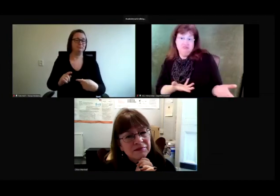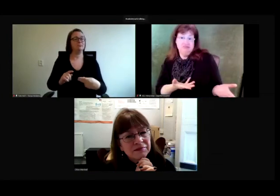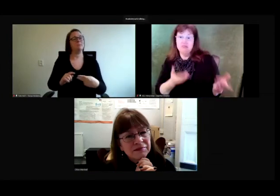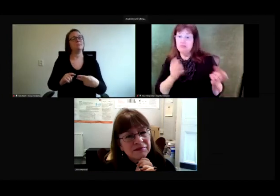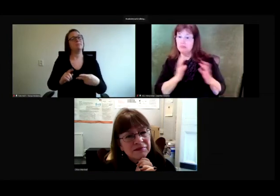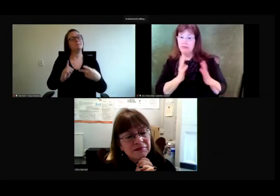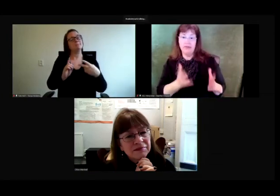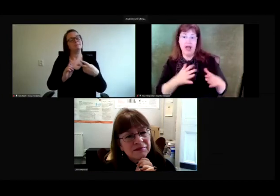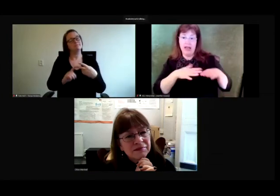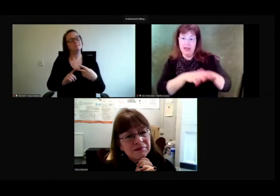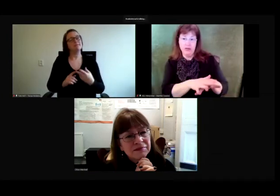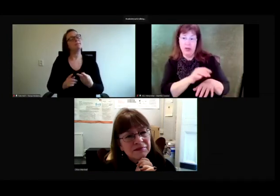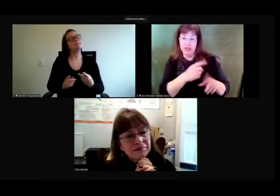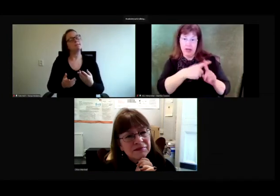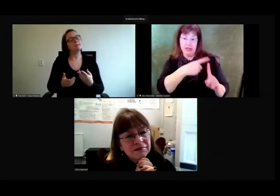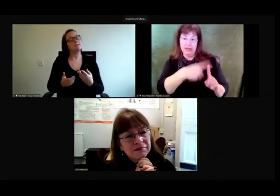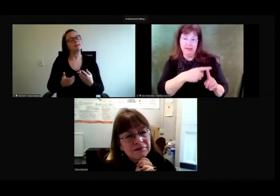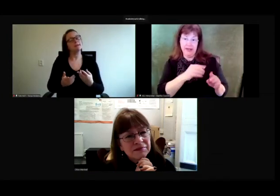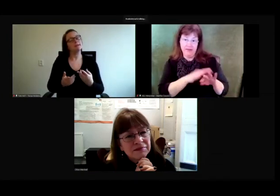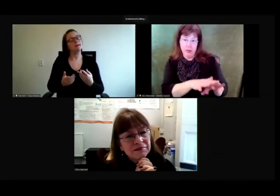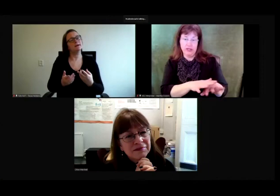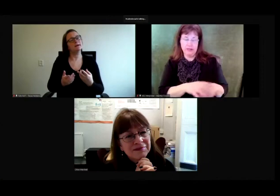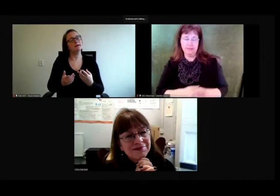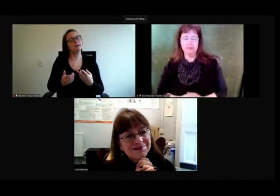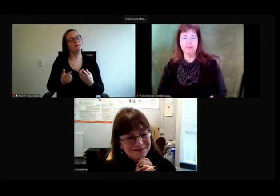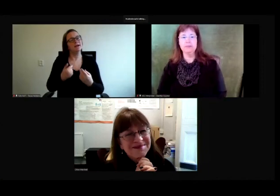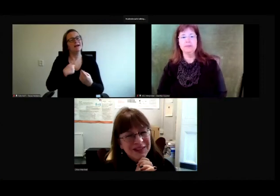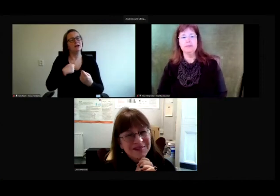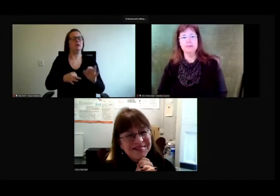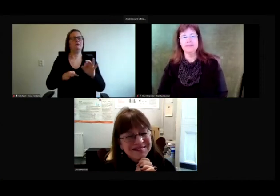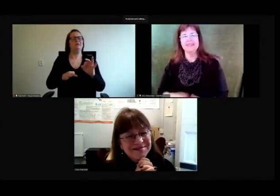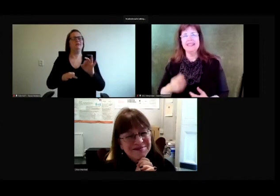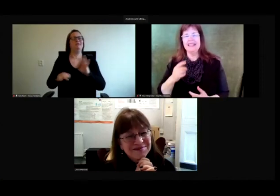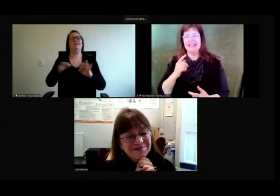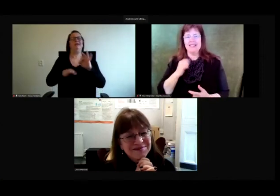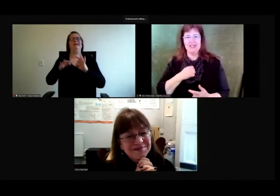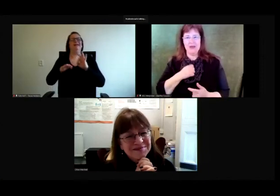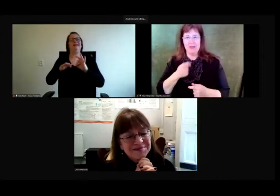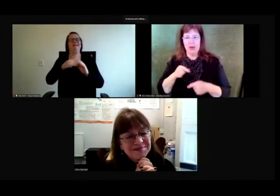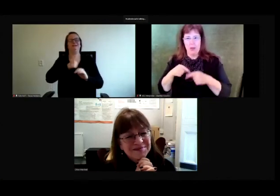Because I actually want to go back, sorry.